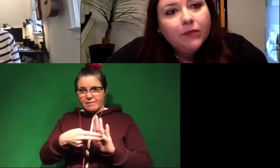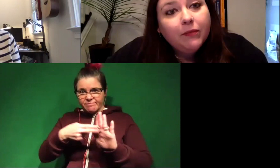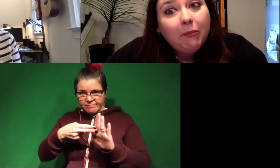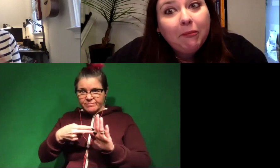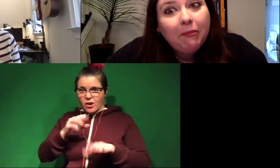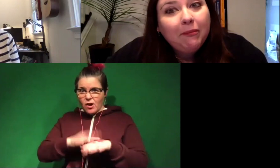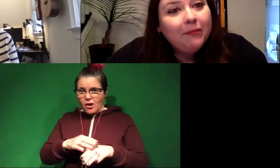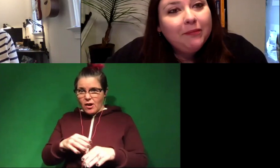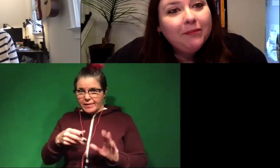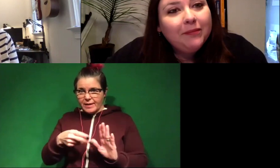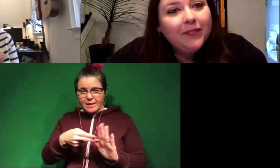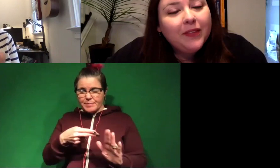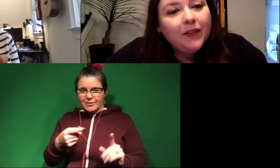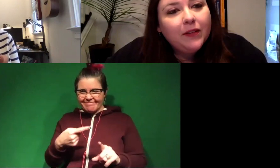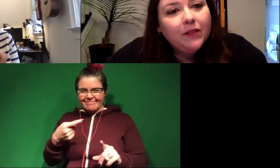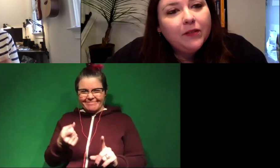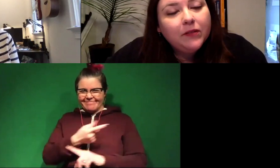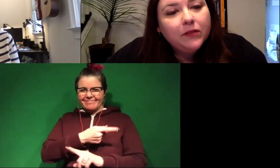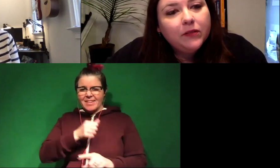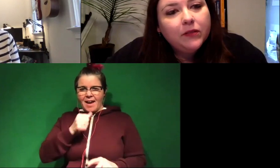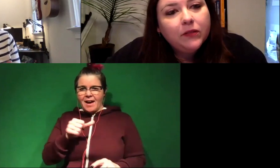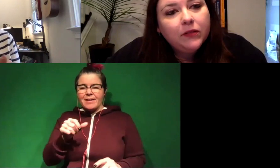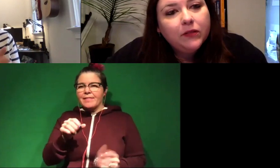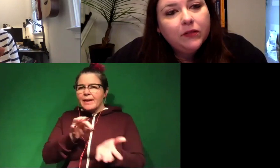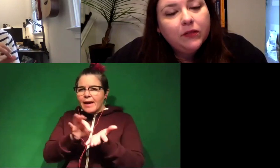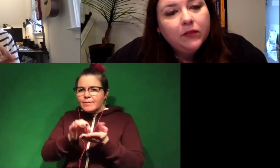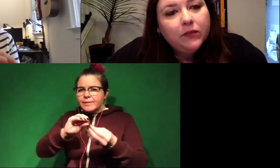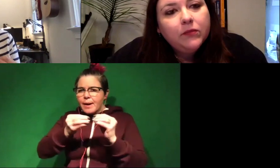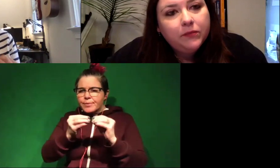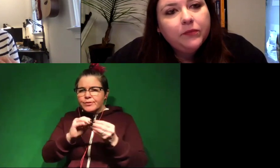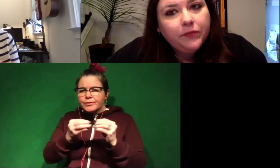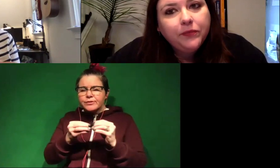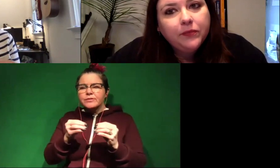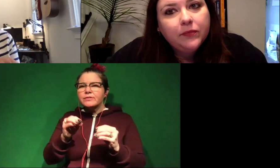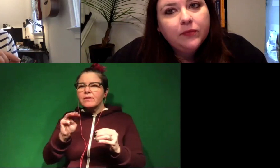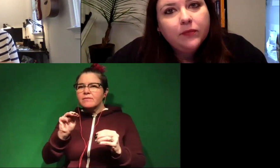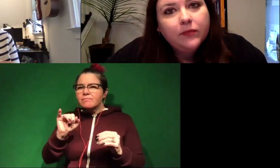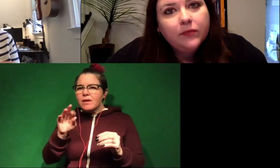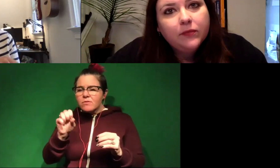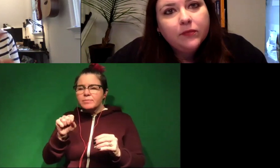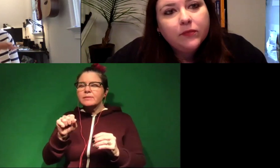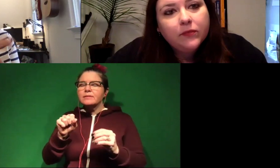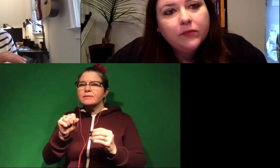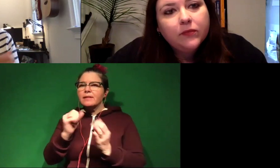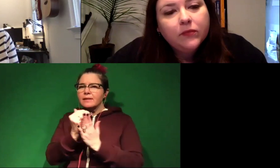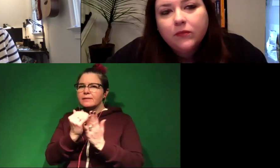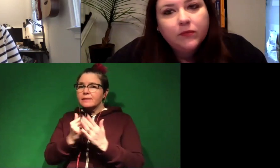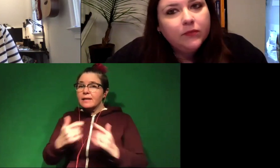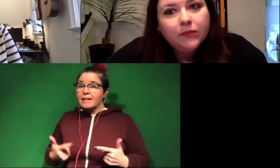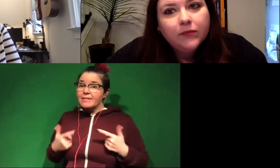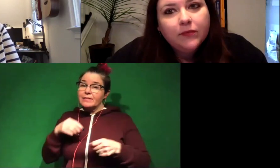that's in the bottle. The counts that are listed on, so the actual number of microbes that are listed as living in